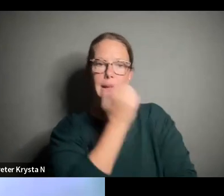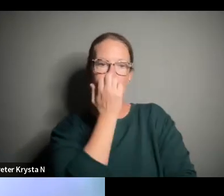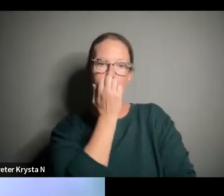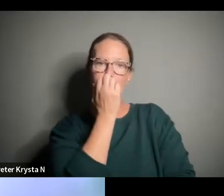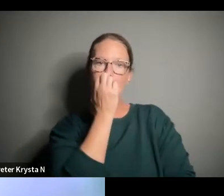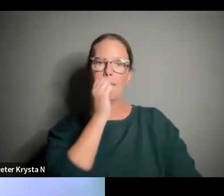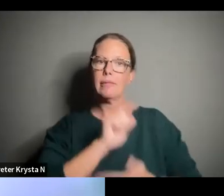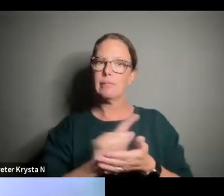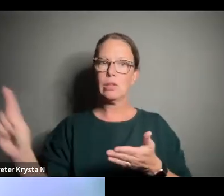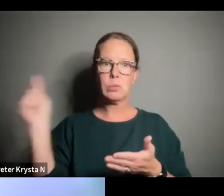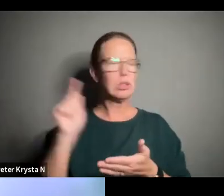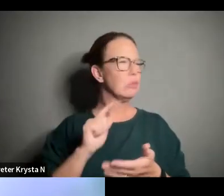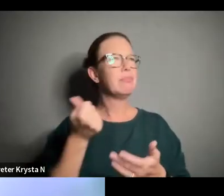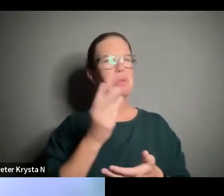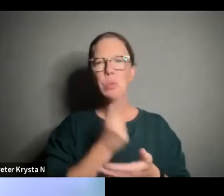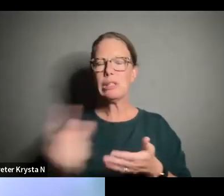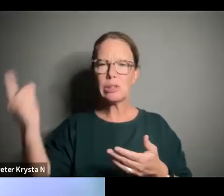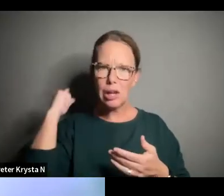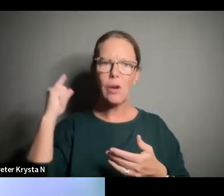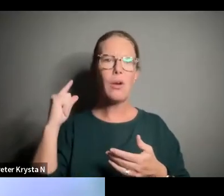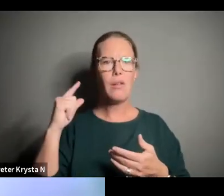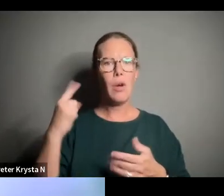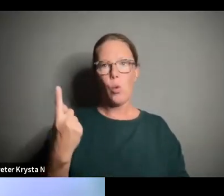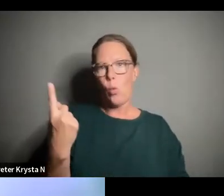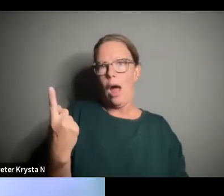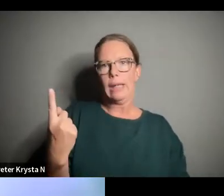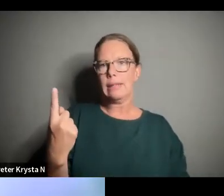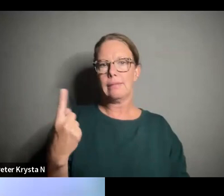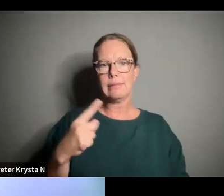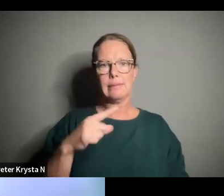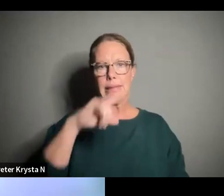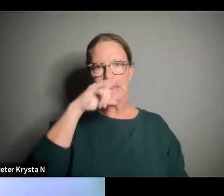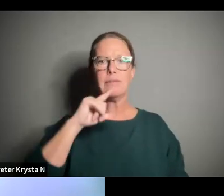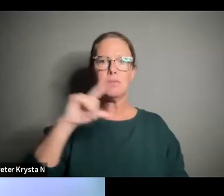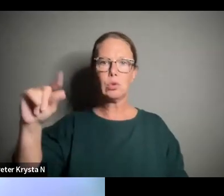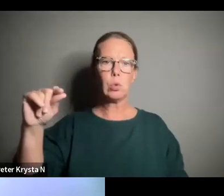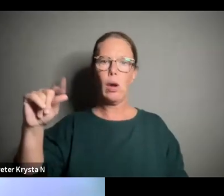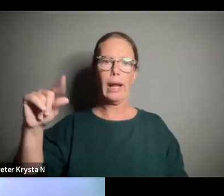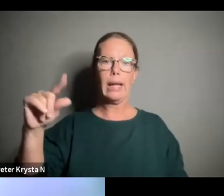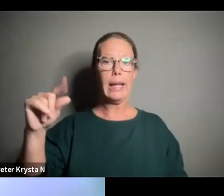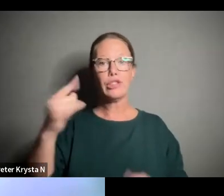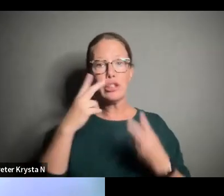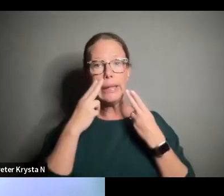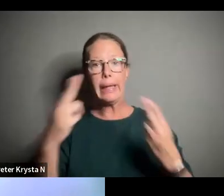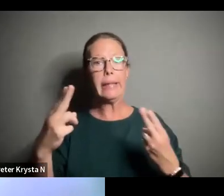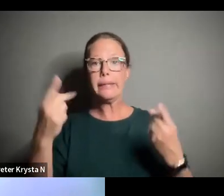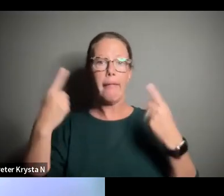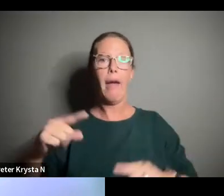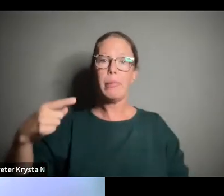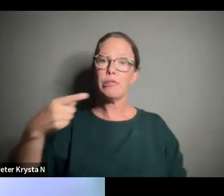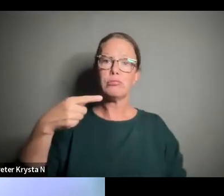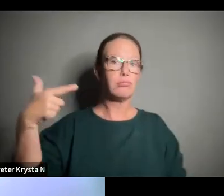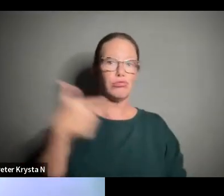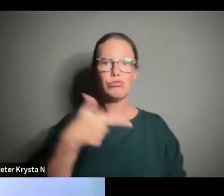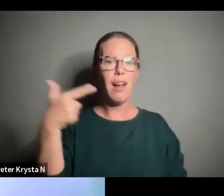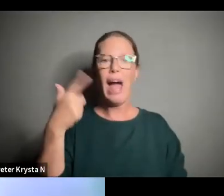last week or a couple of weeks ago, I had just a 20-year-old that was unfortunate, innocent bystander from a gunshot injury, and I went in there and I